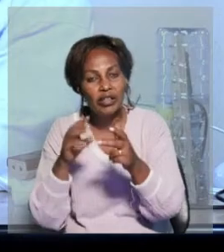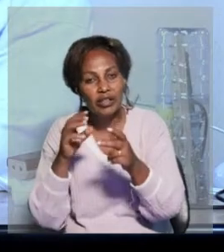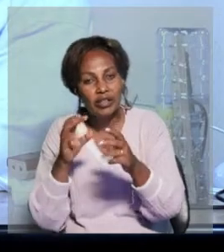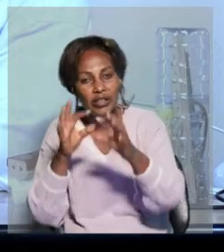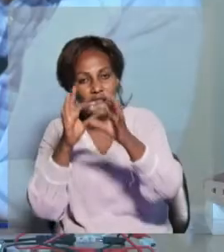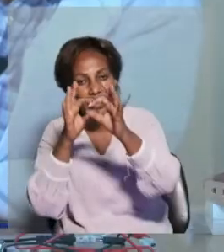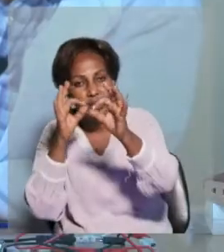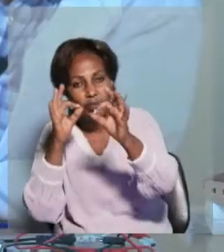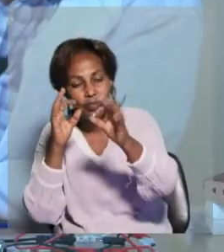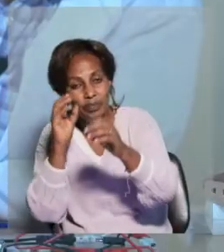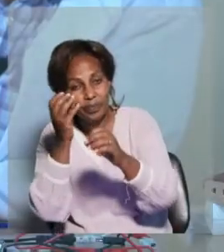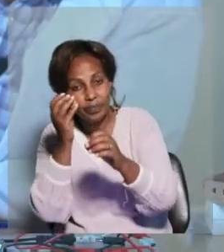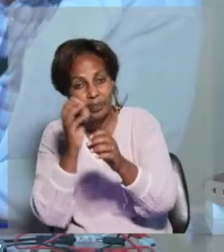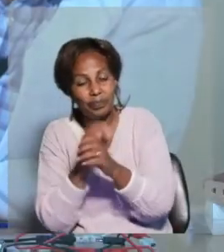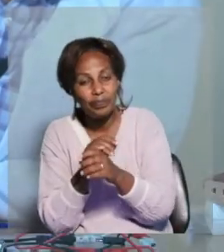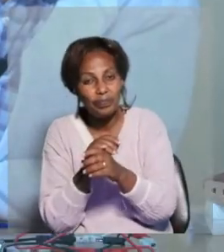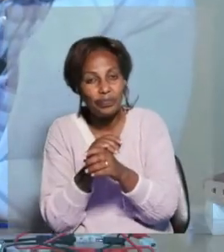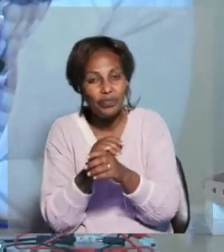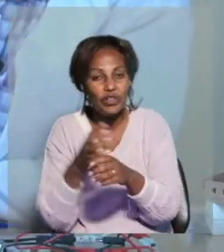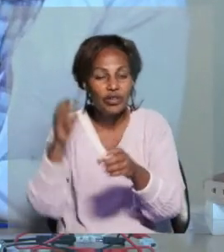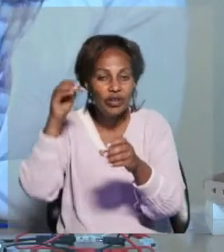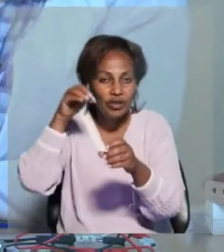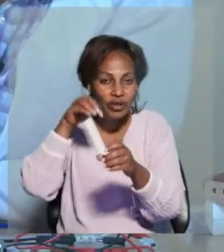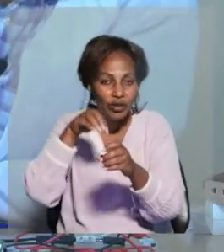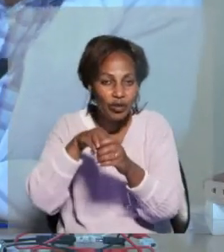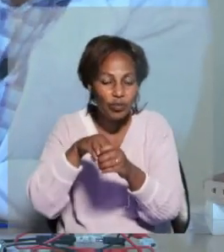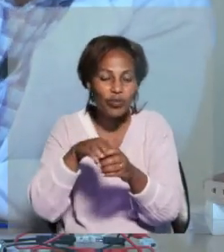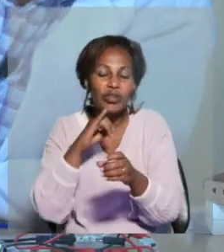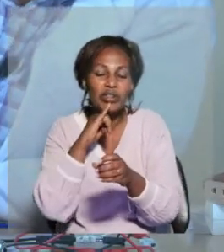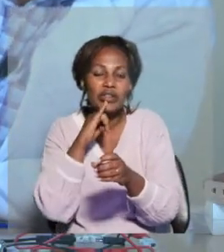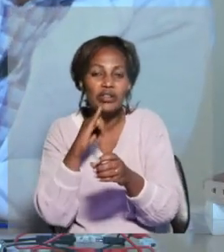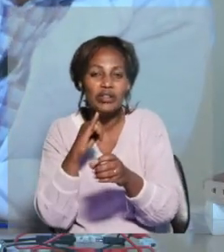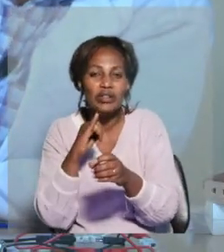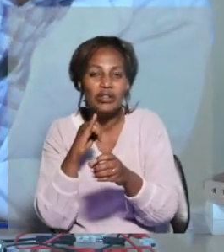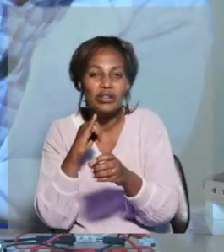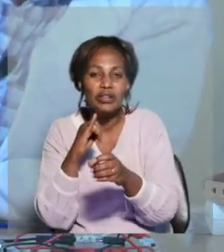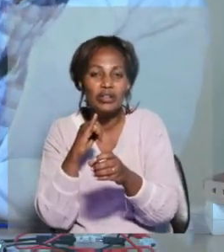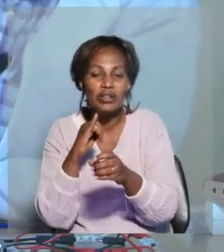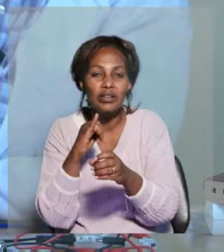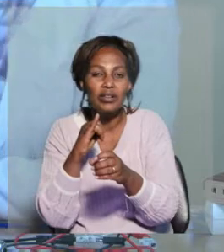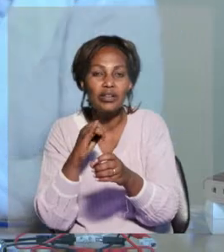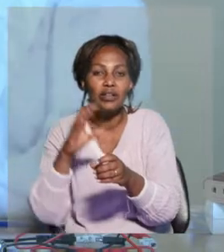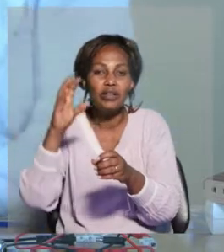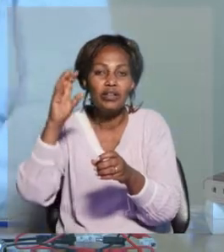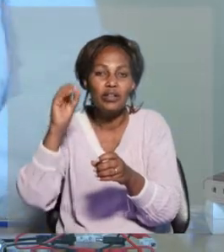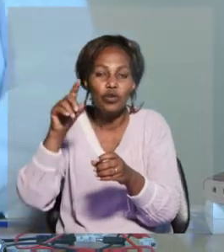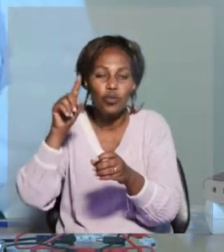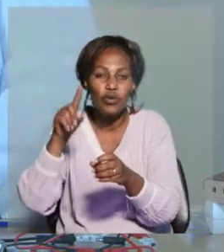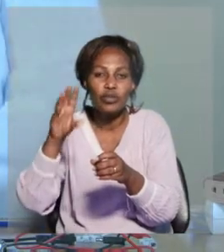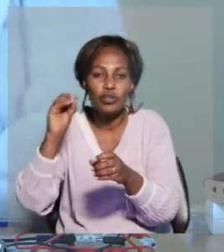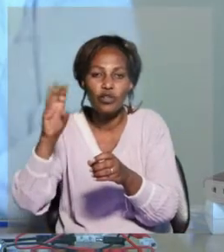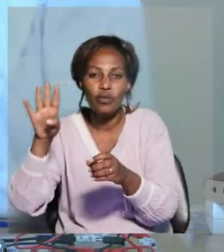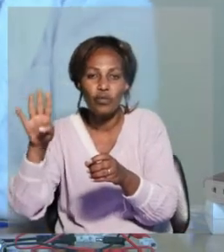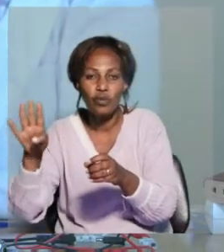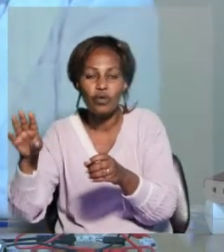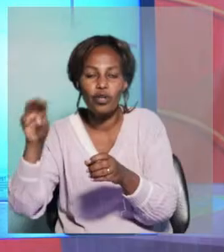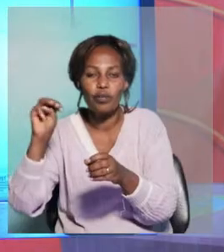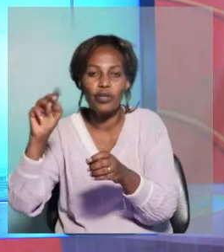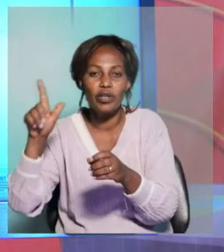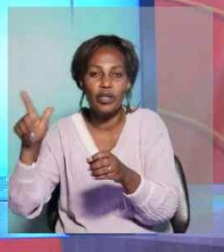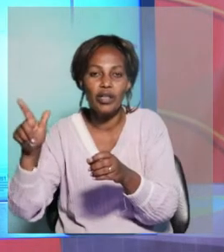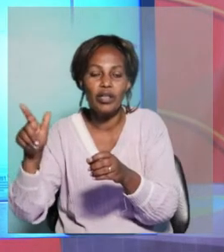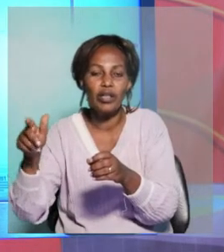the input is 0.04 milliampere.